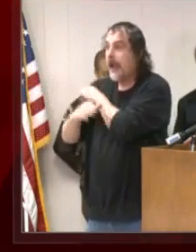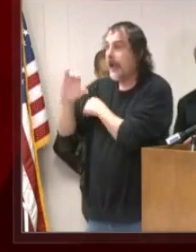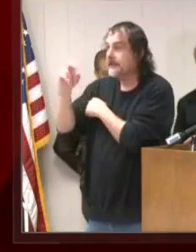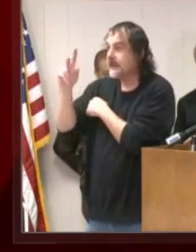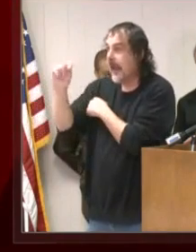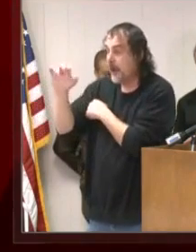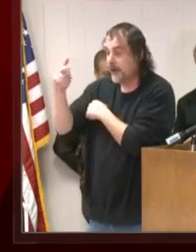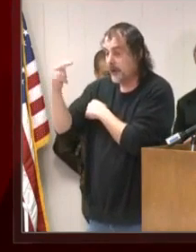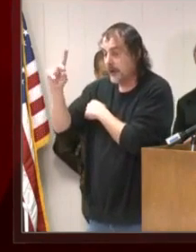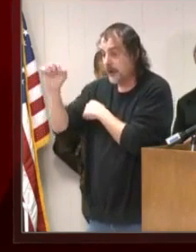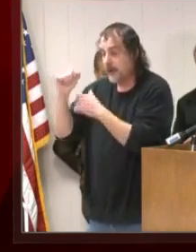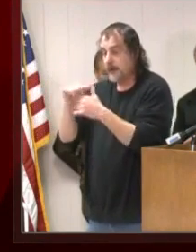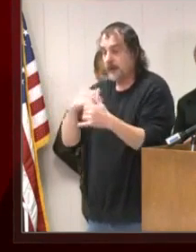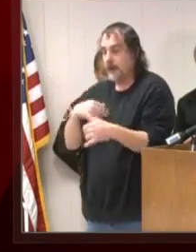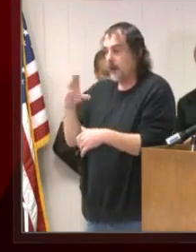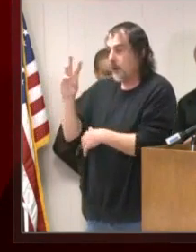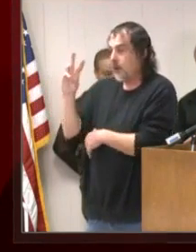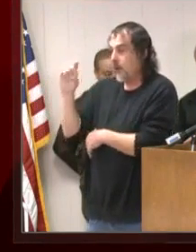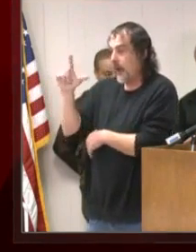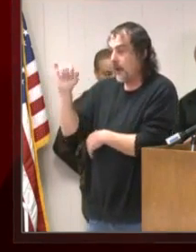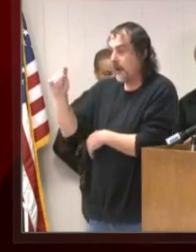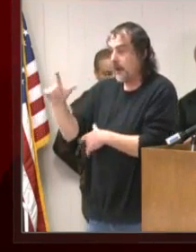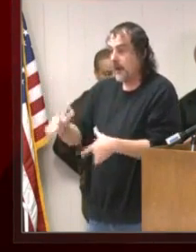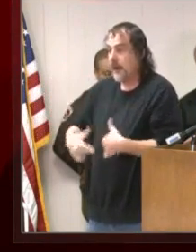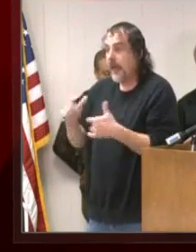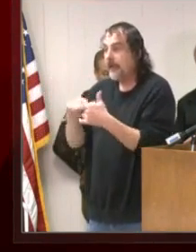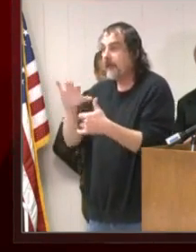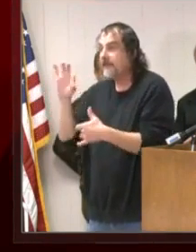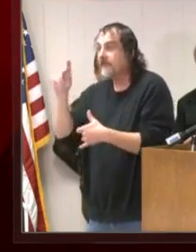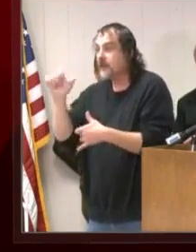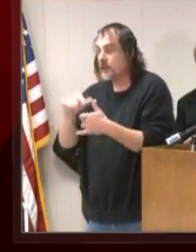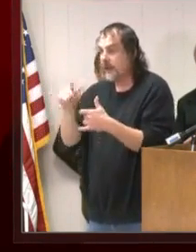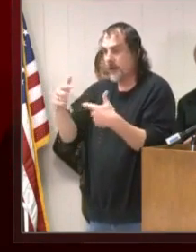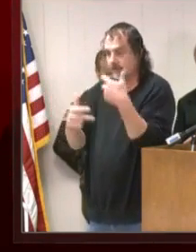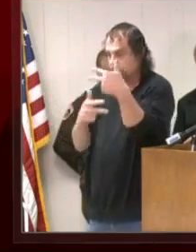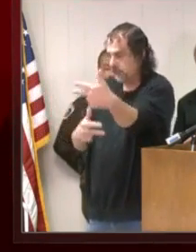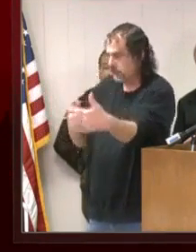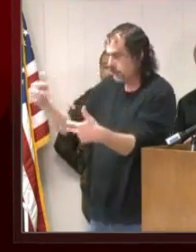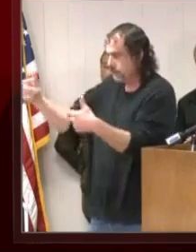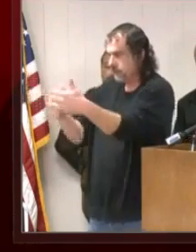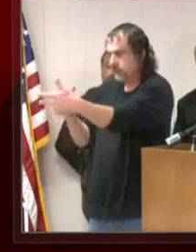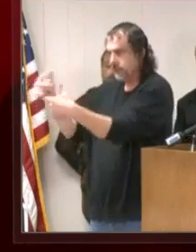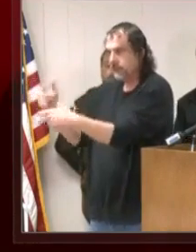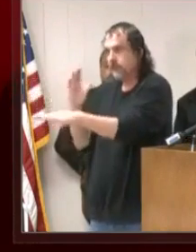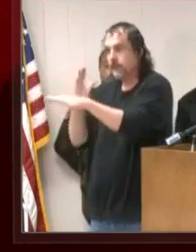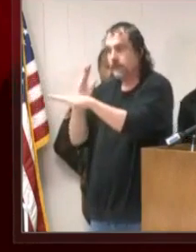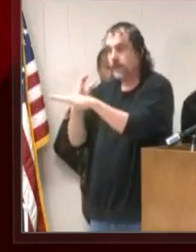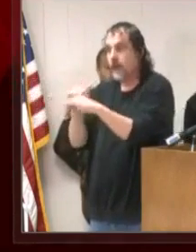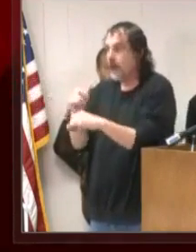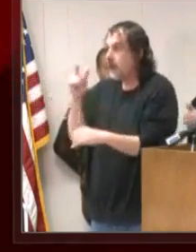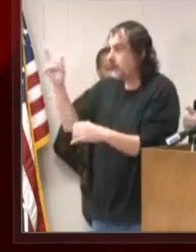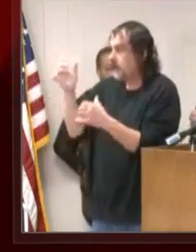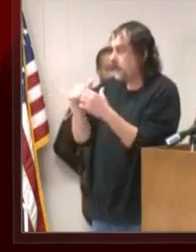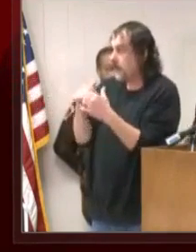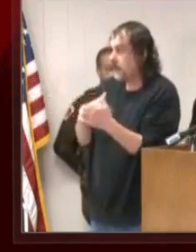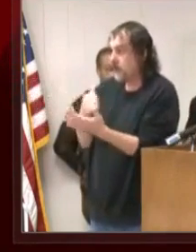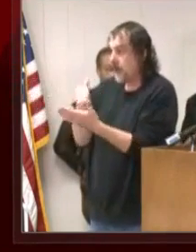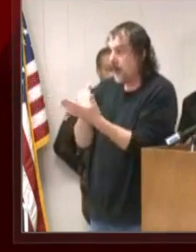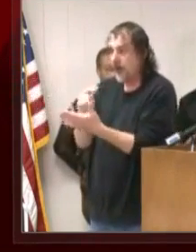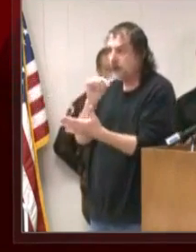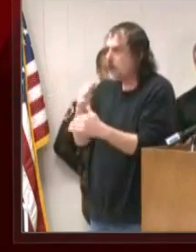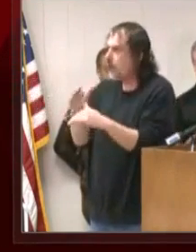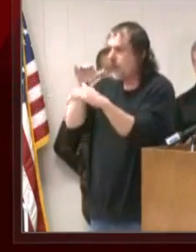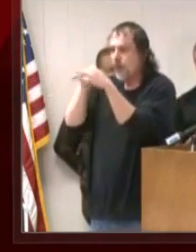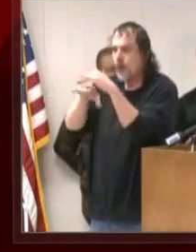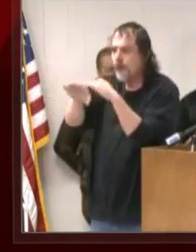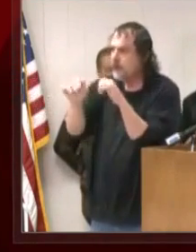Department, Wildlife Fishery. In those areas, we ask that anybody that want to help out, please don't go to those